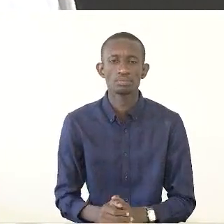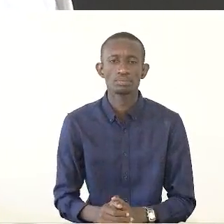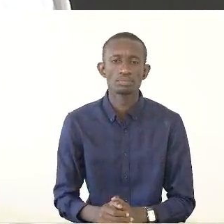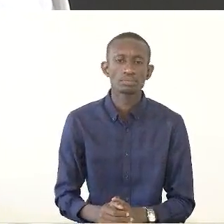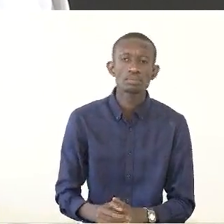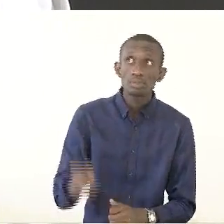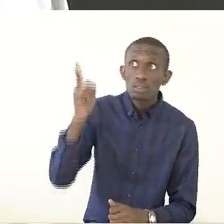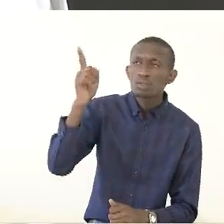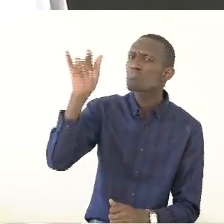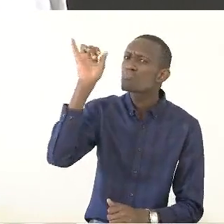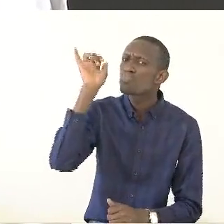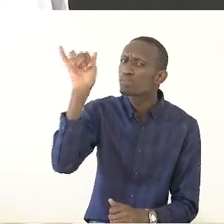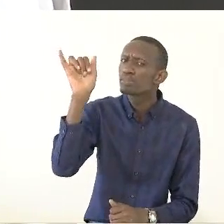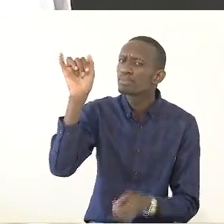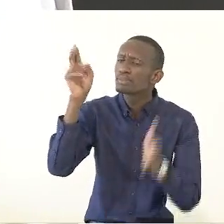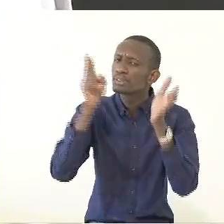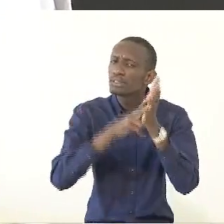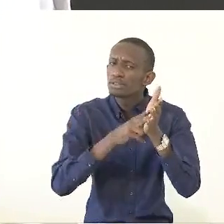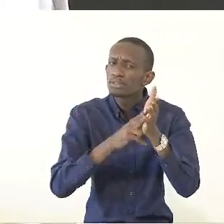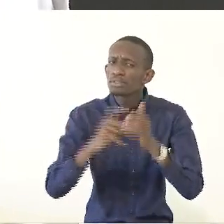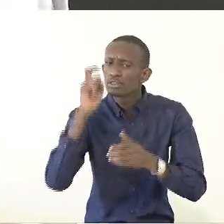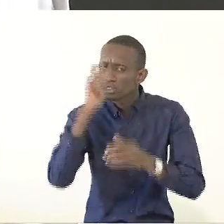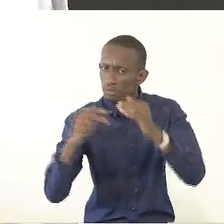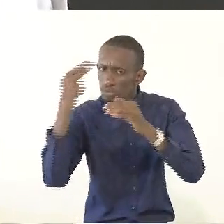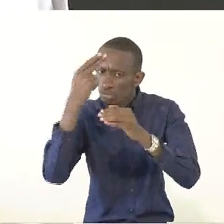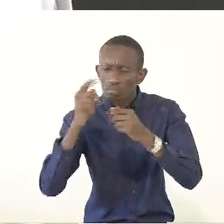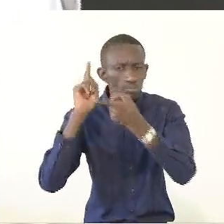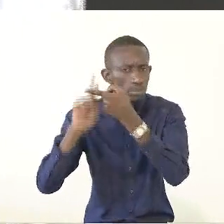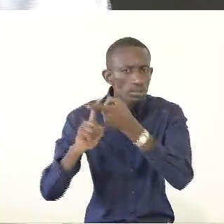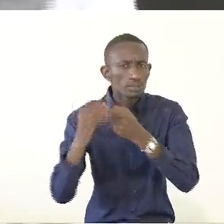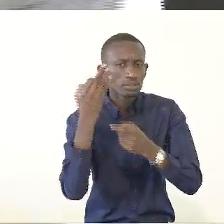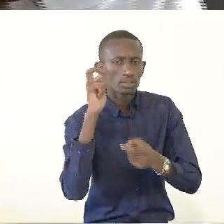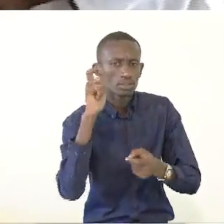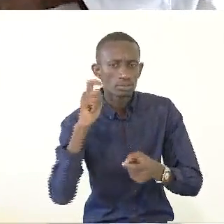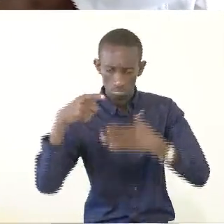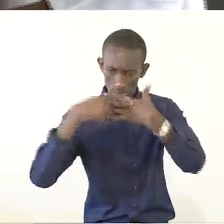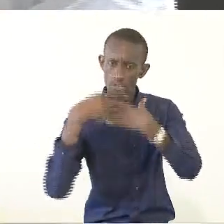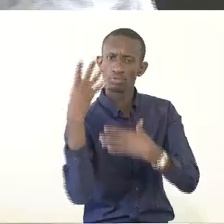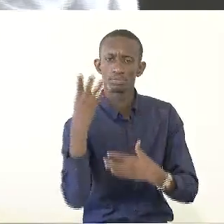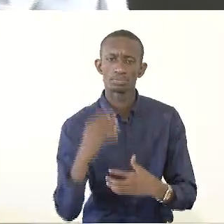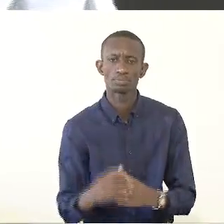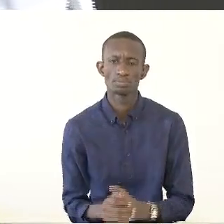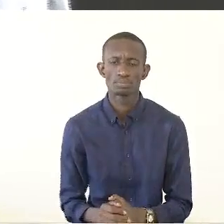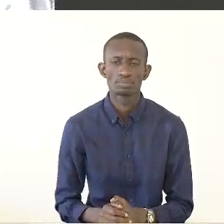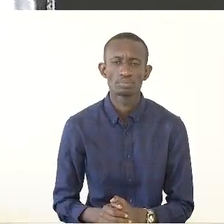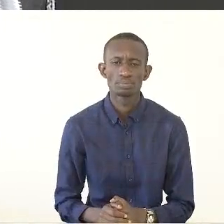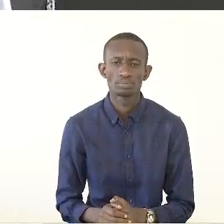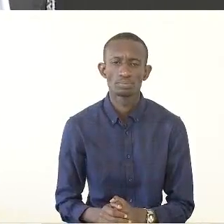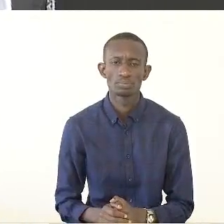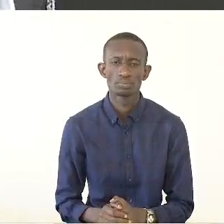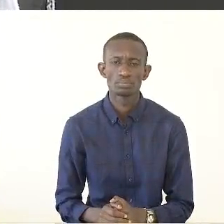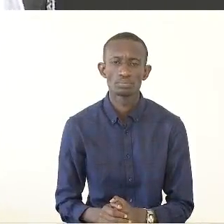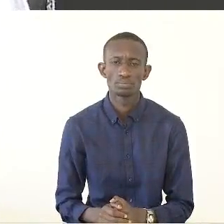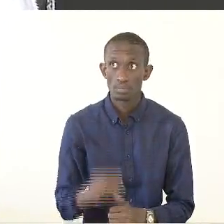Y equals x squared plus 3x minus 4. Now, let's go